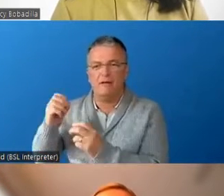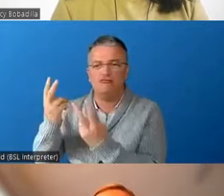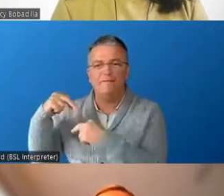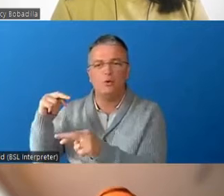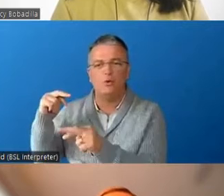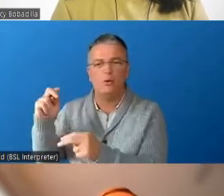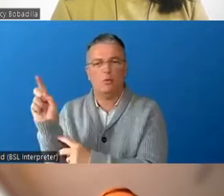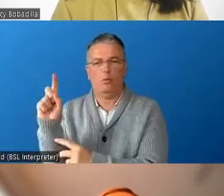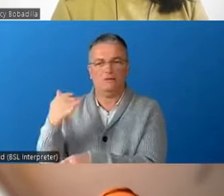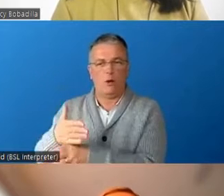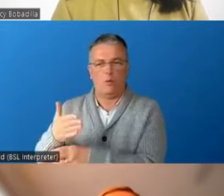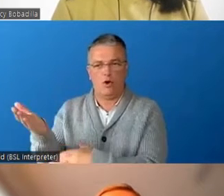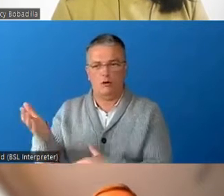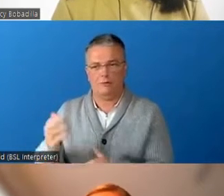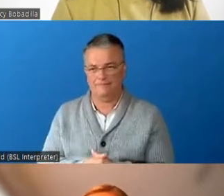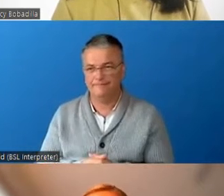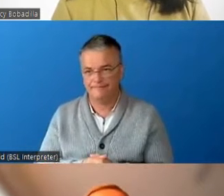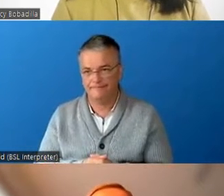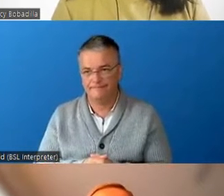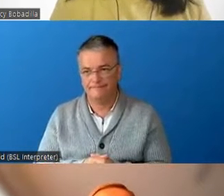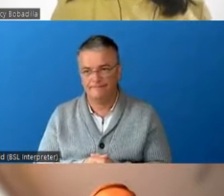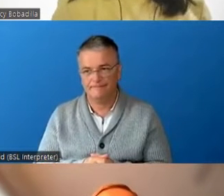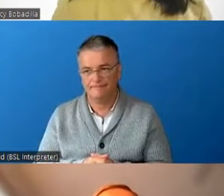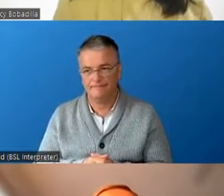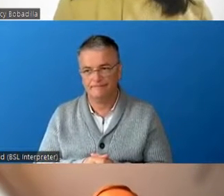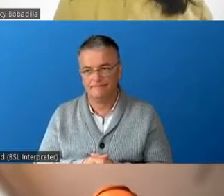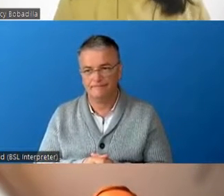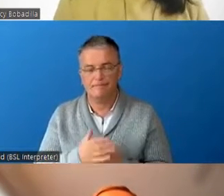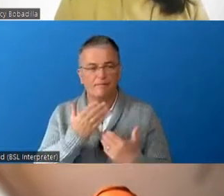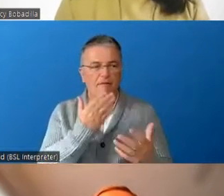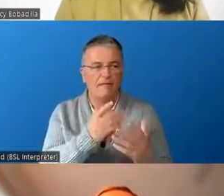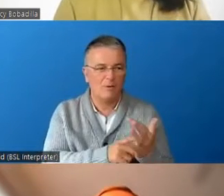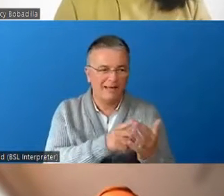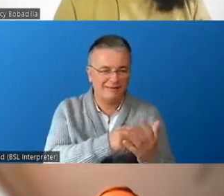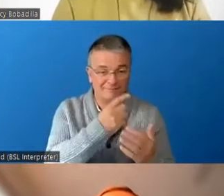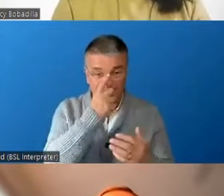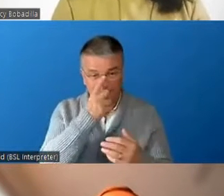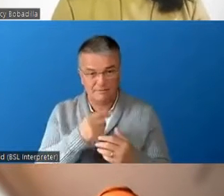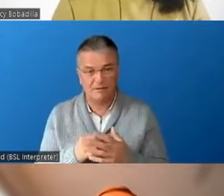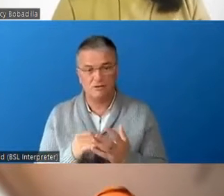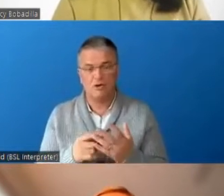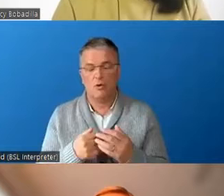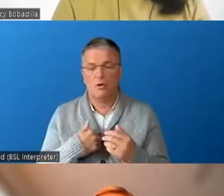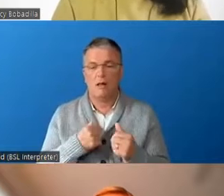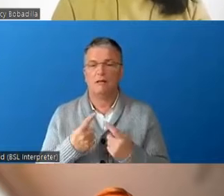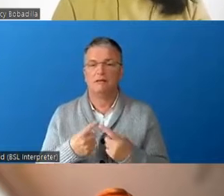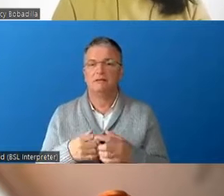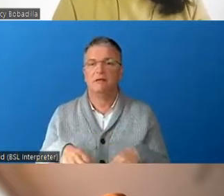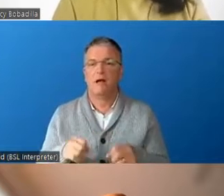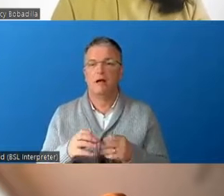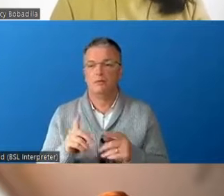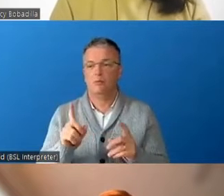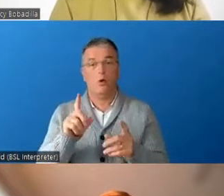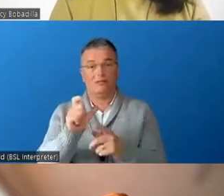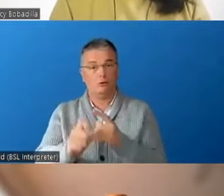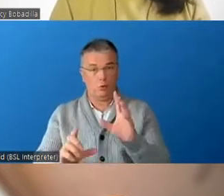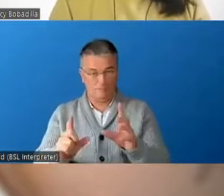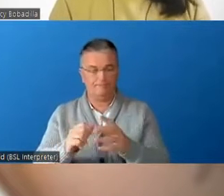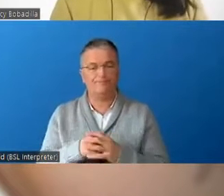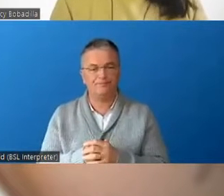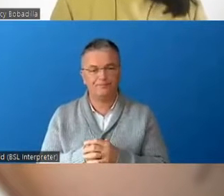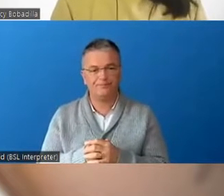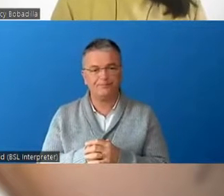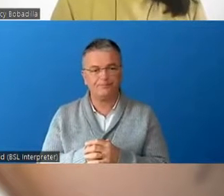of what our work is. Yes, thank you so much, Elaine. So let me start with what we do.